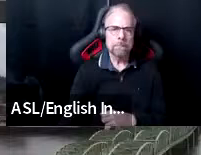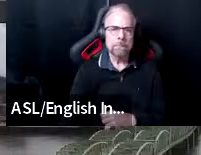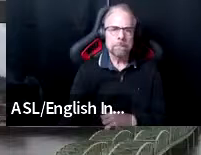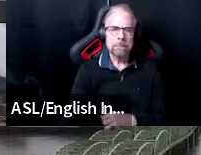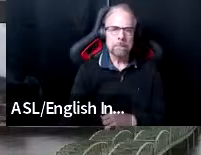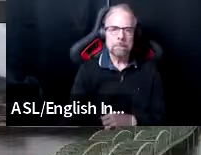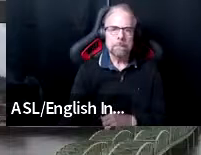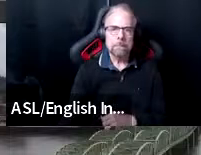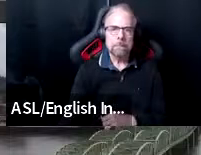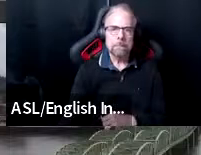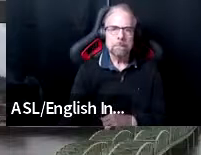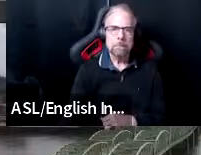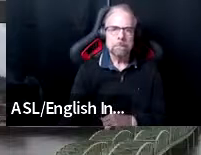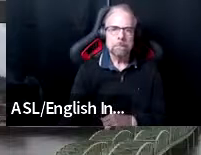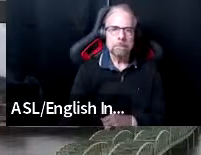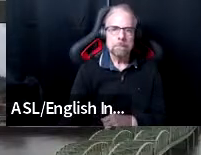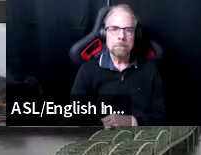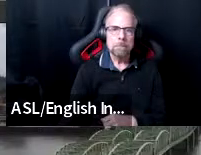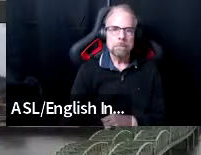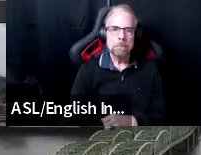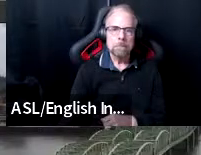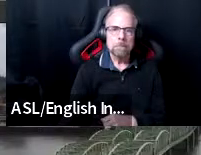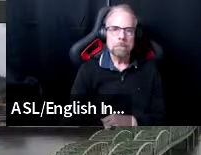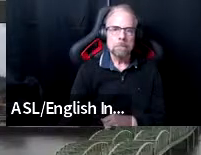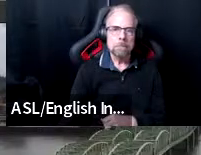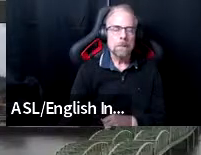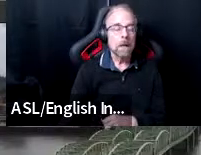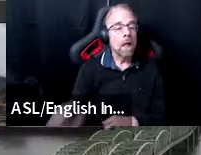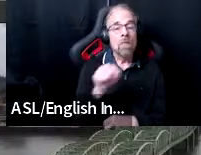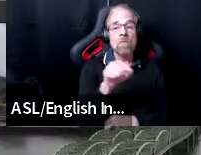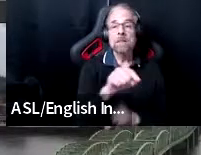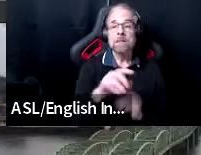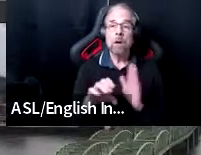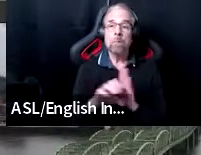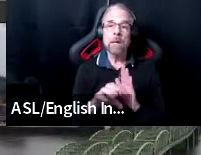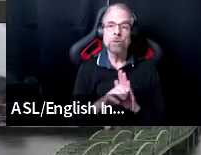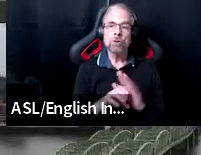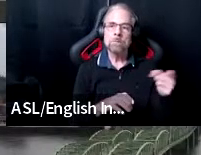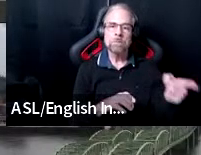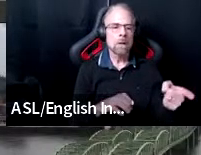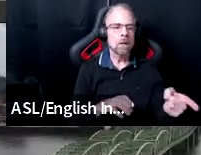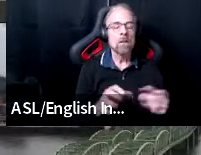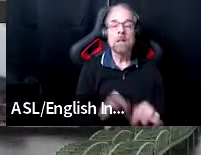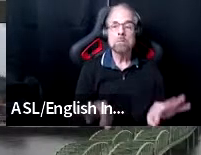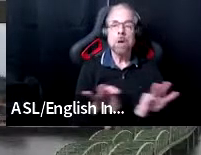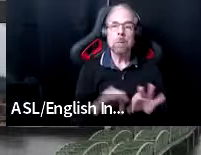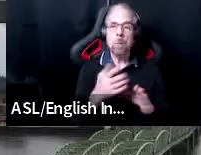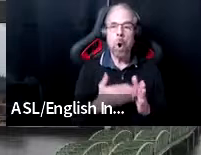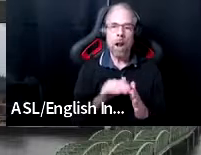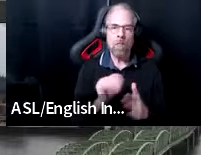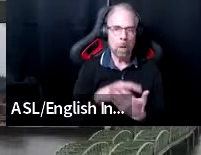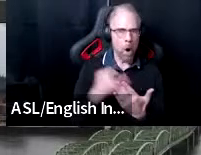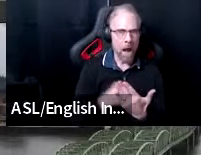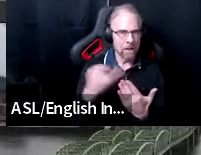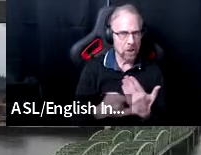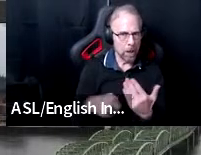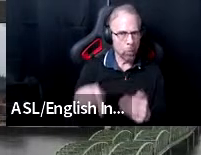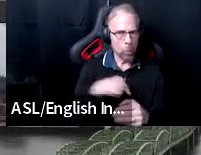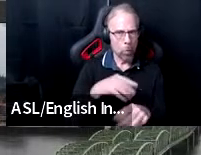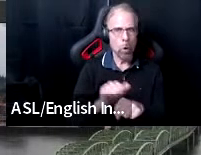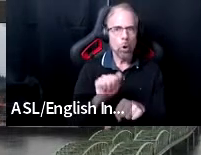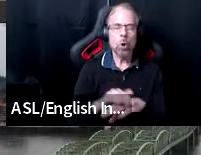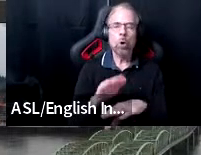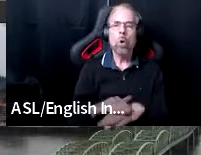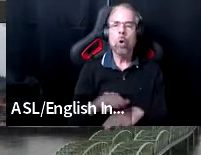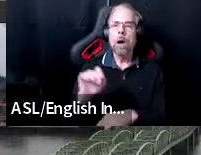Once again, this shows you a picture of a significant part of the project that we're going to be working on, the Interstate Bridge